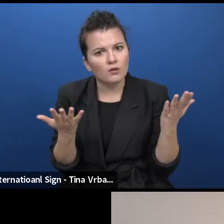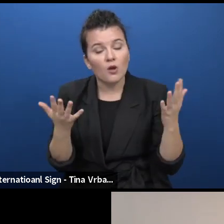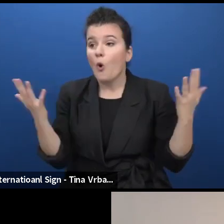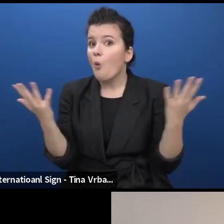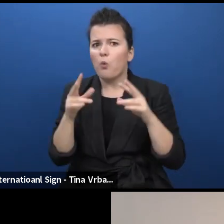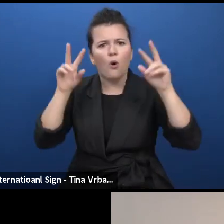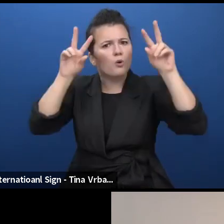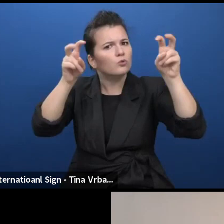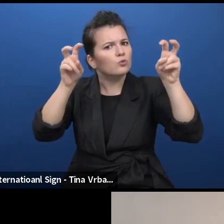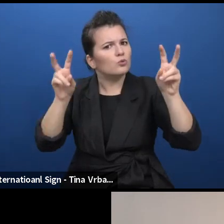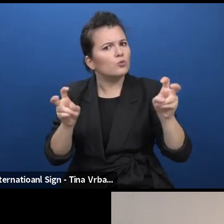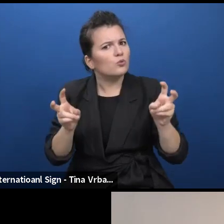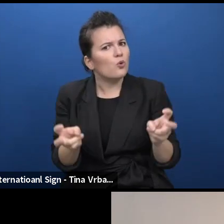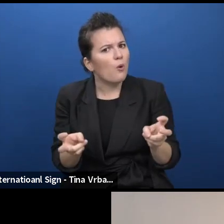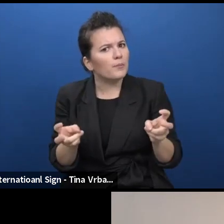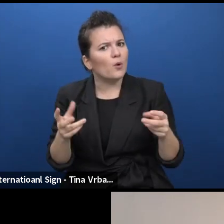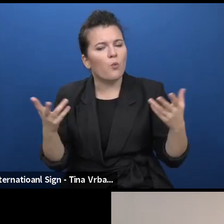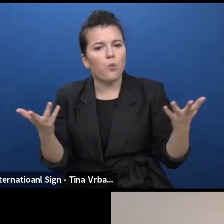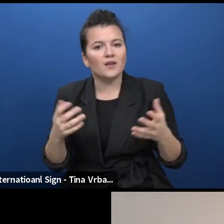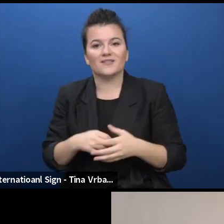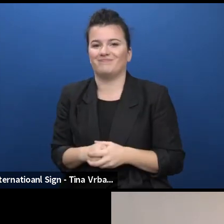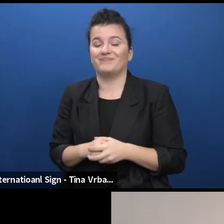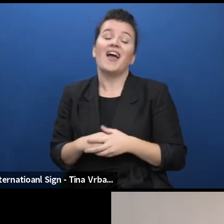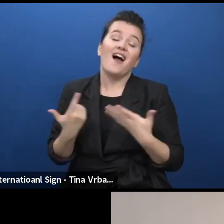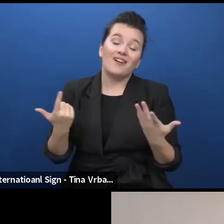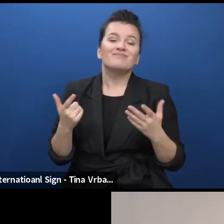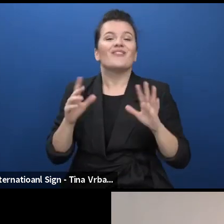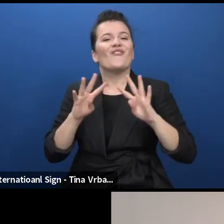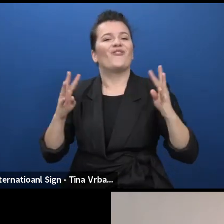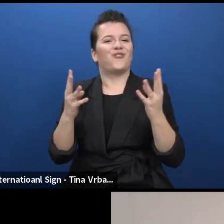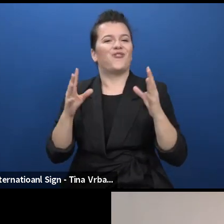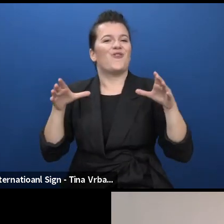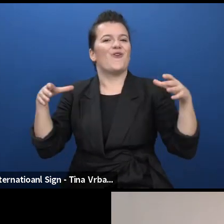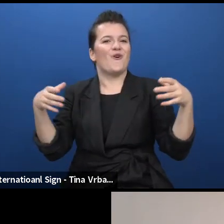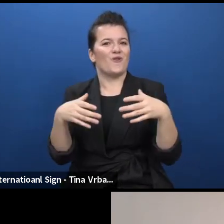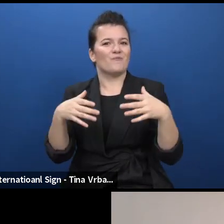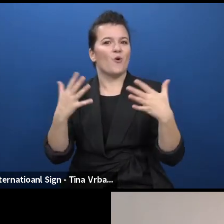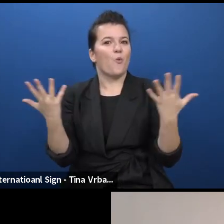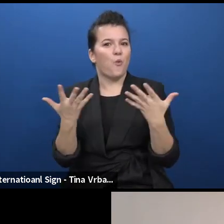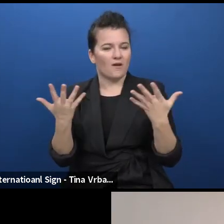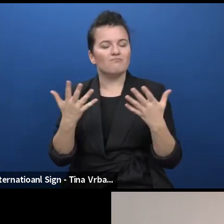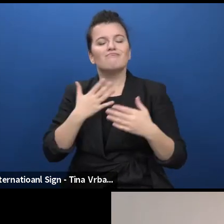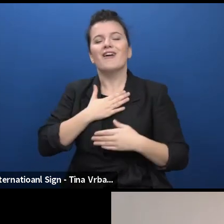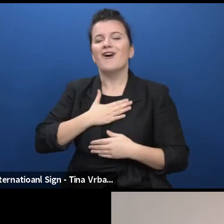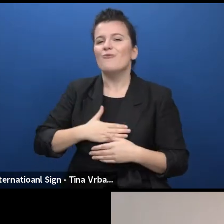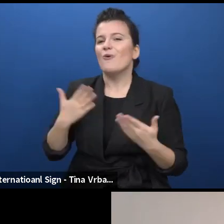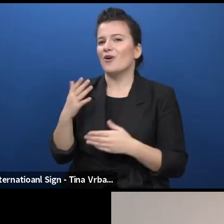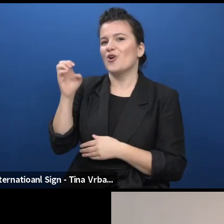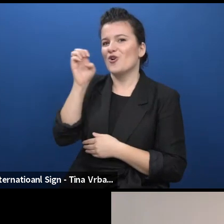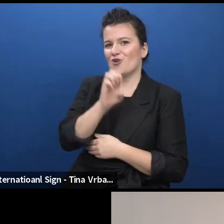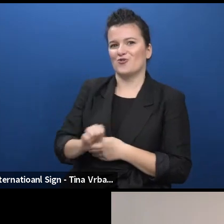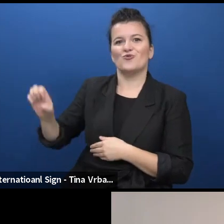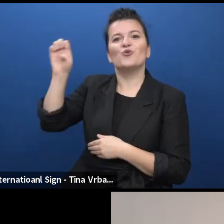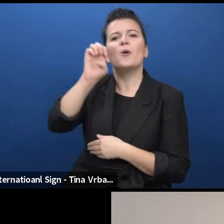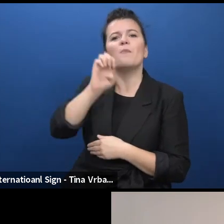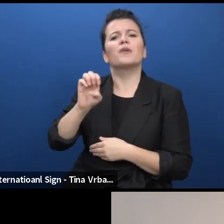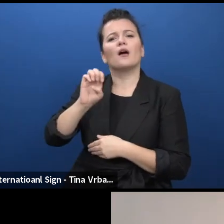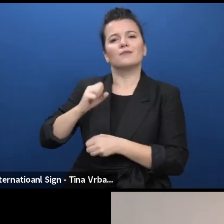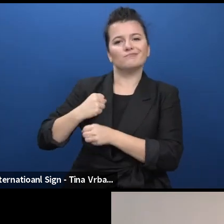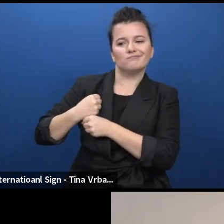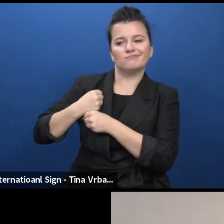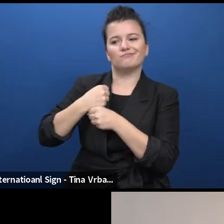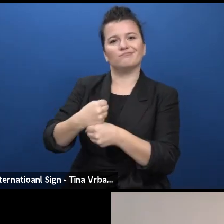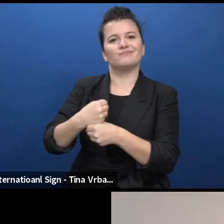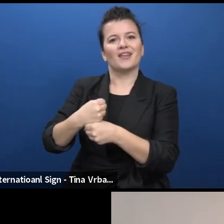first of all, the forum comes to place the foundations of a European representation for the